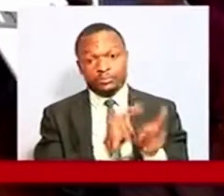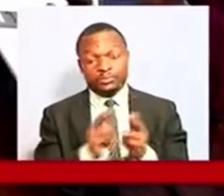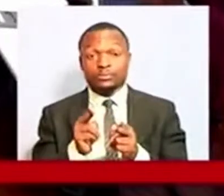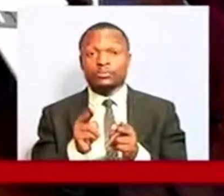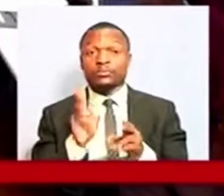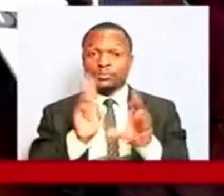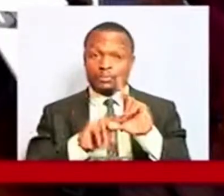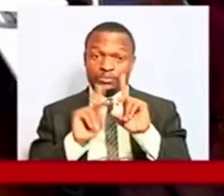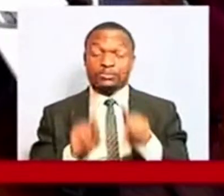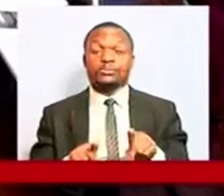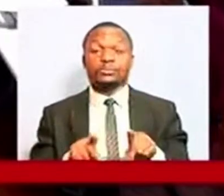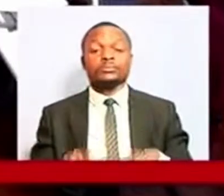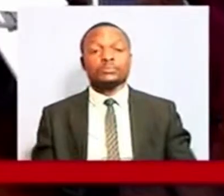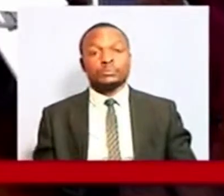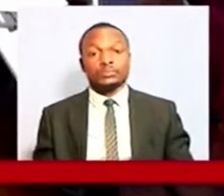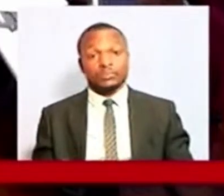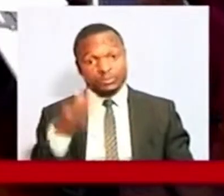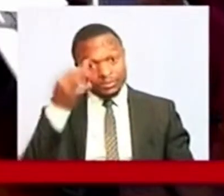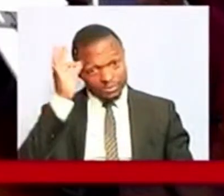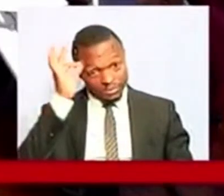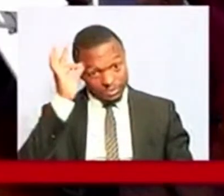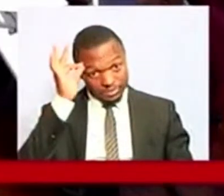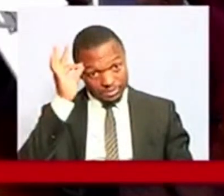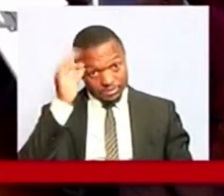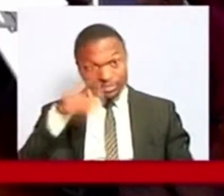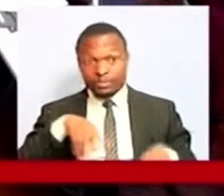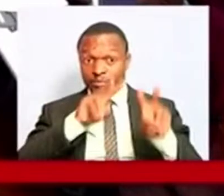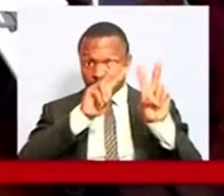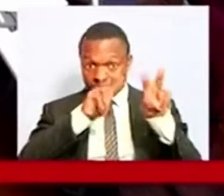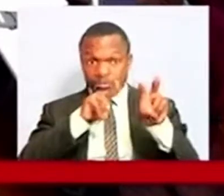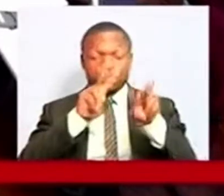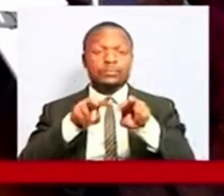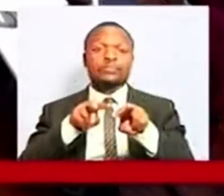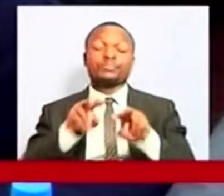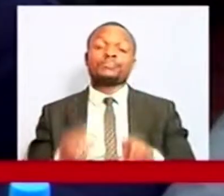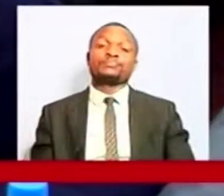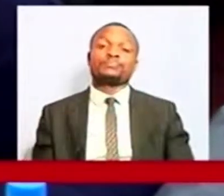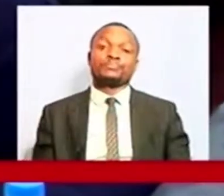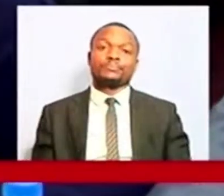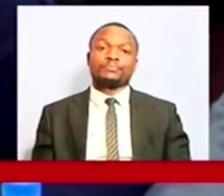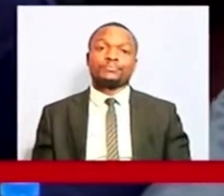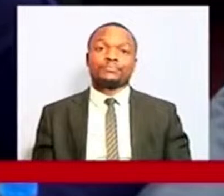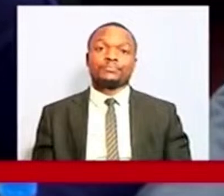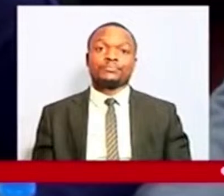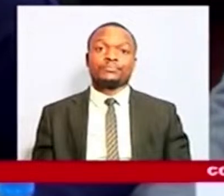Chair, we take note of the observation. And